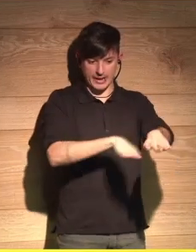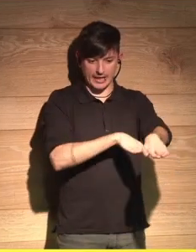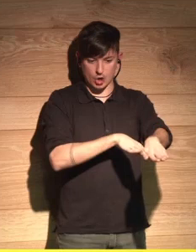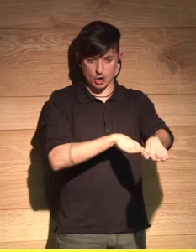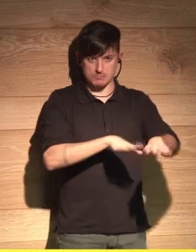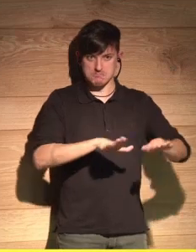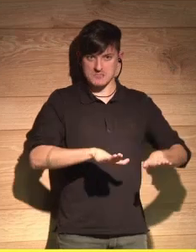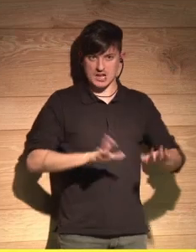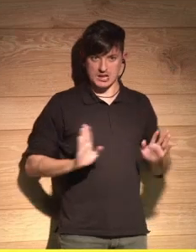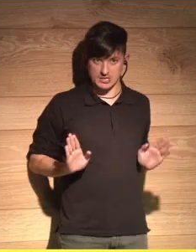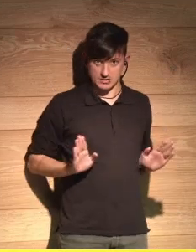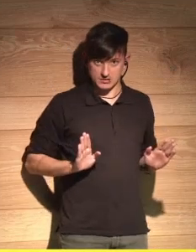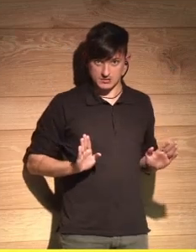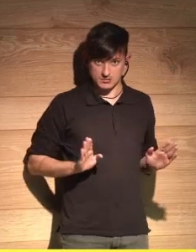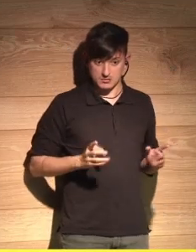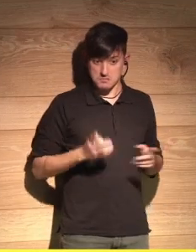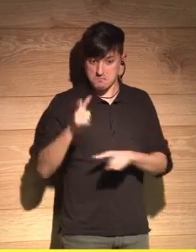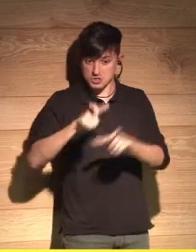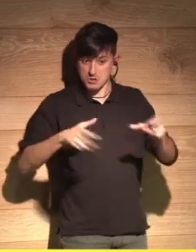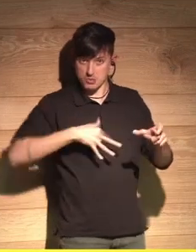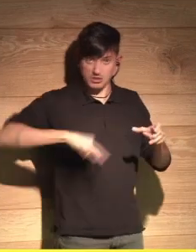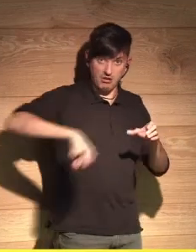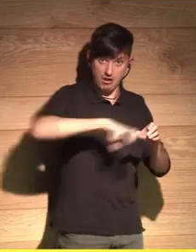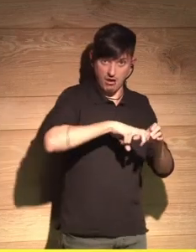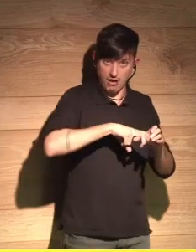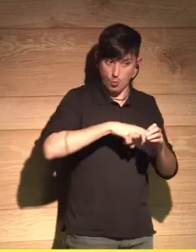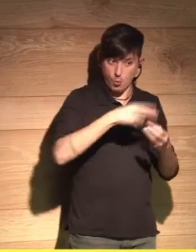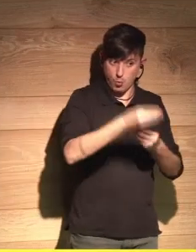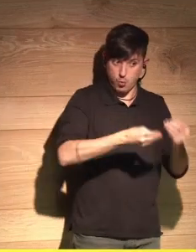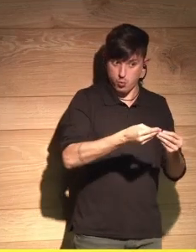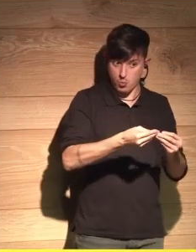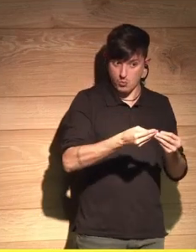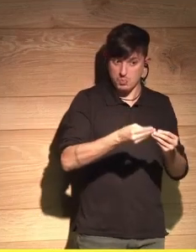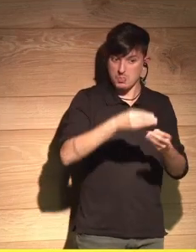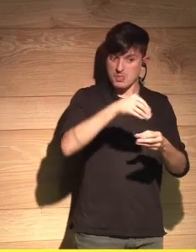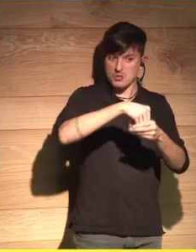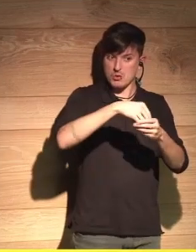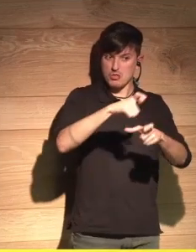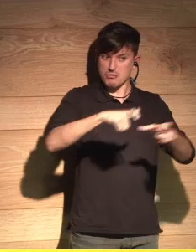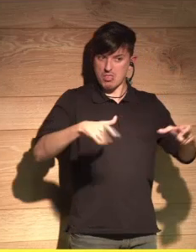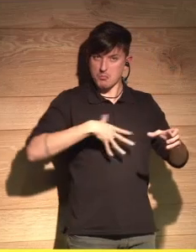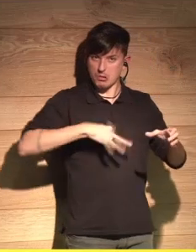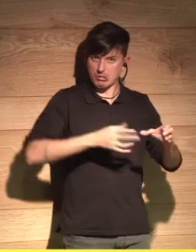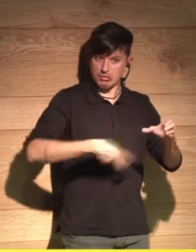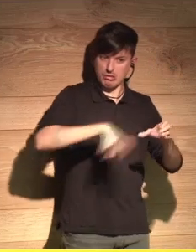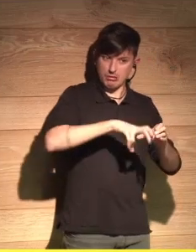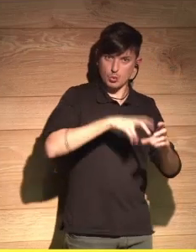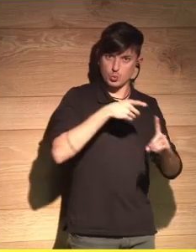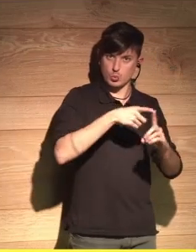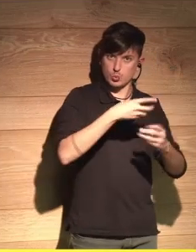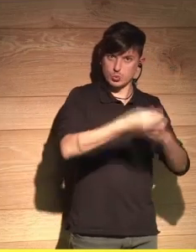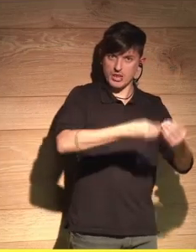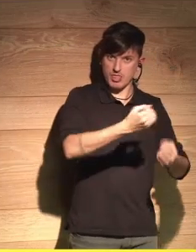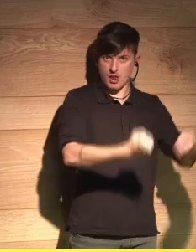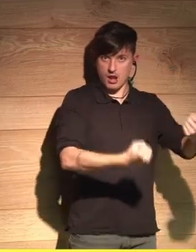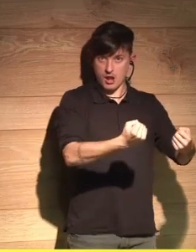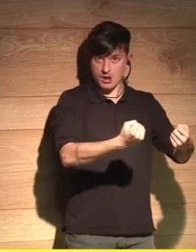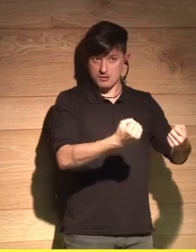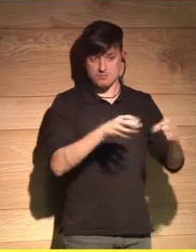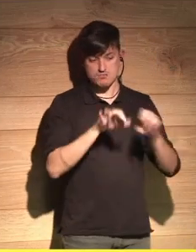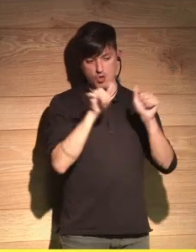in your family or anybody else in the city. So somehow we can create a new mobility system because of having a piece of infrastructure which is